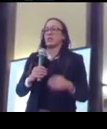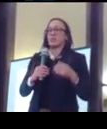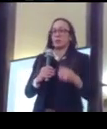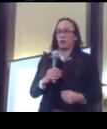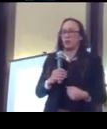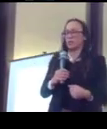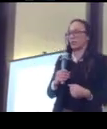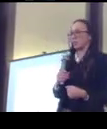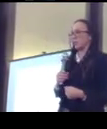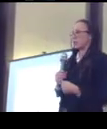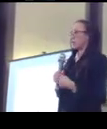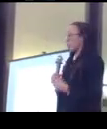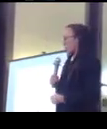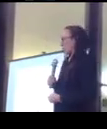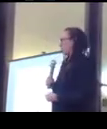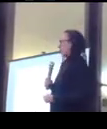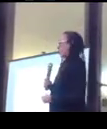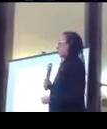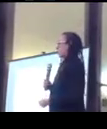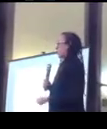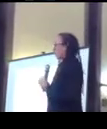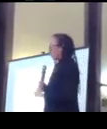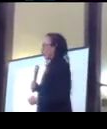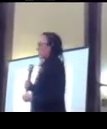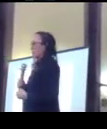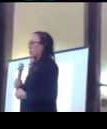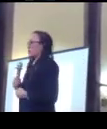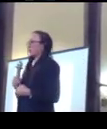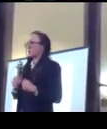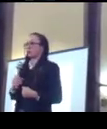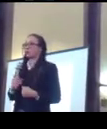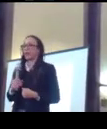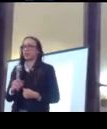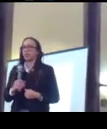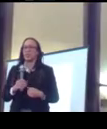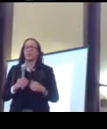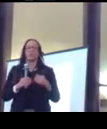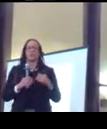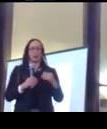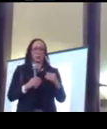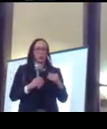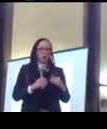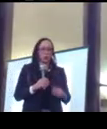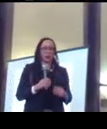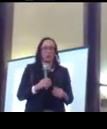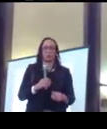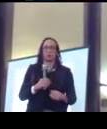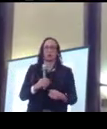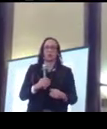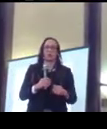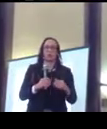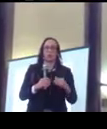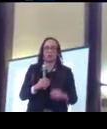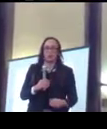fill in some of the missing teeth in our organization system strategy to make sure that we do have